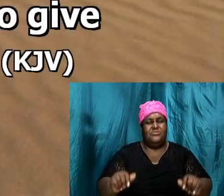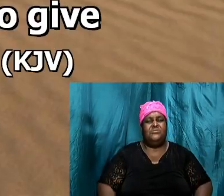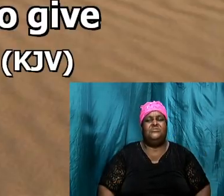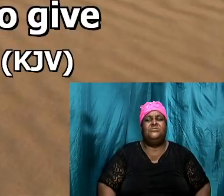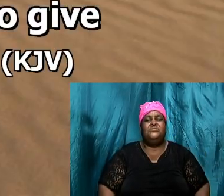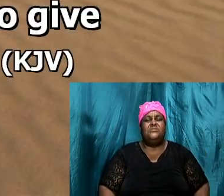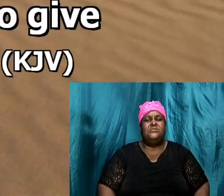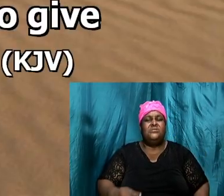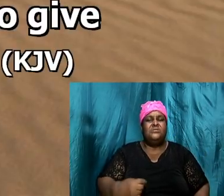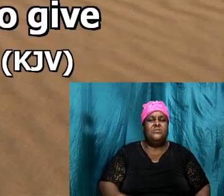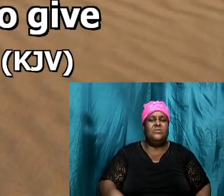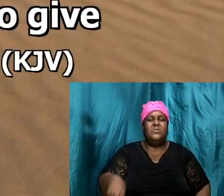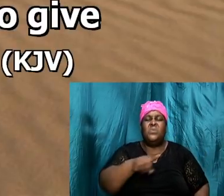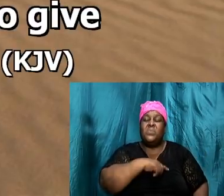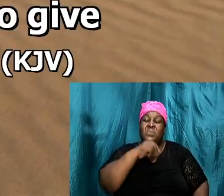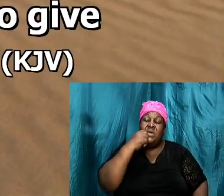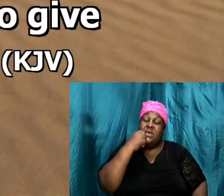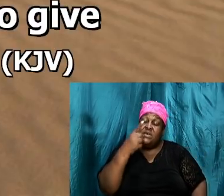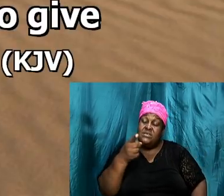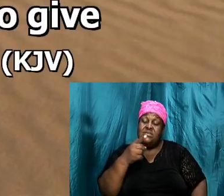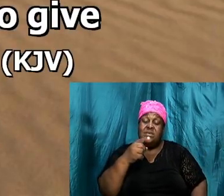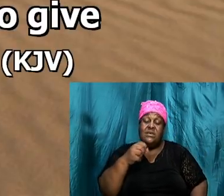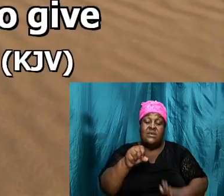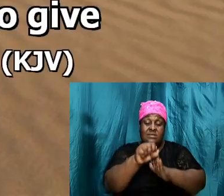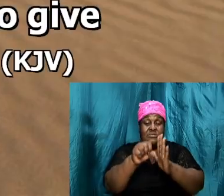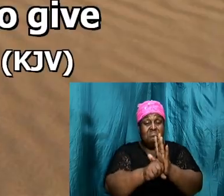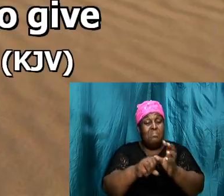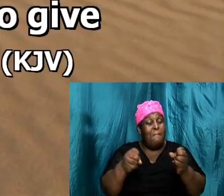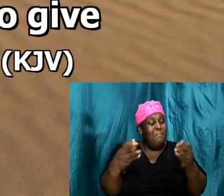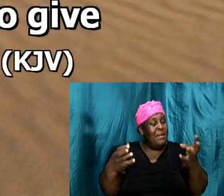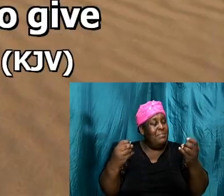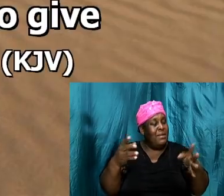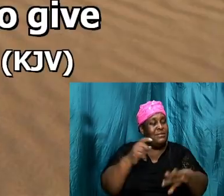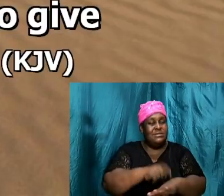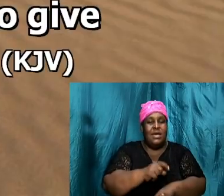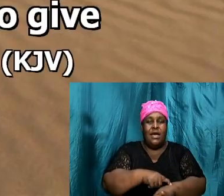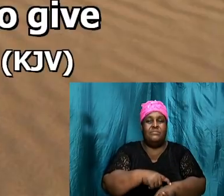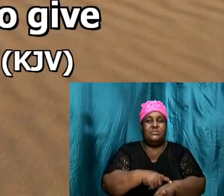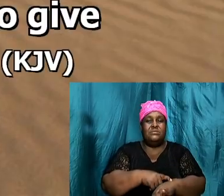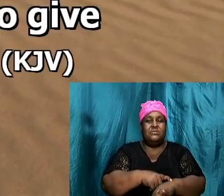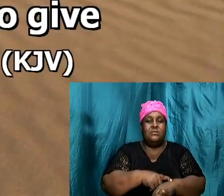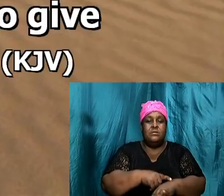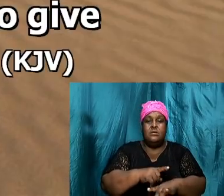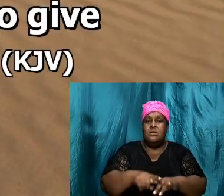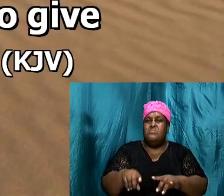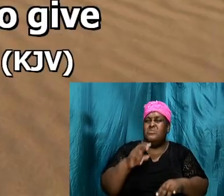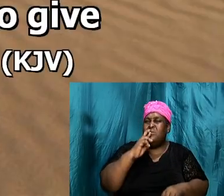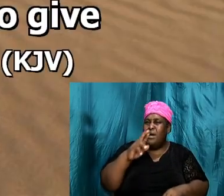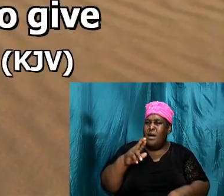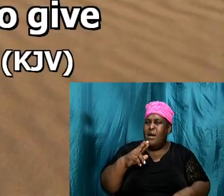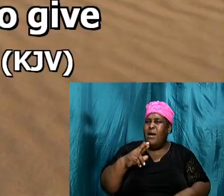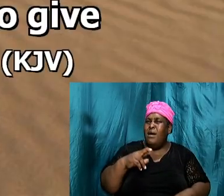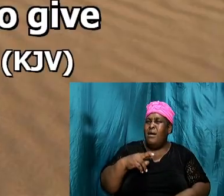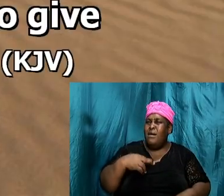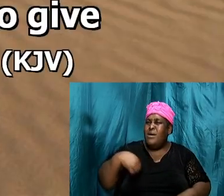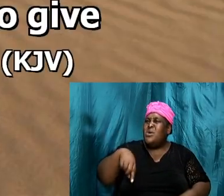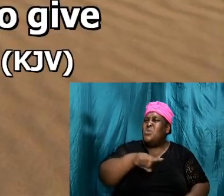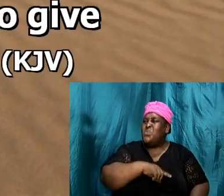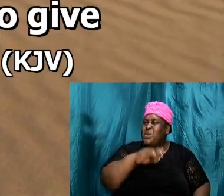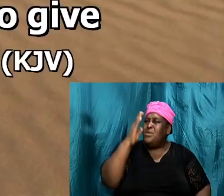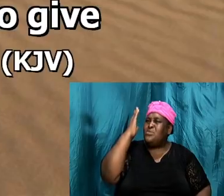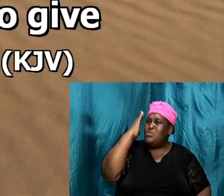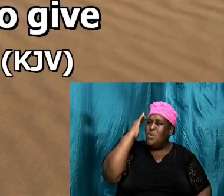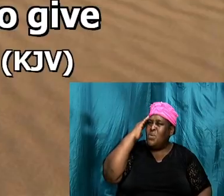we quote the scripture many times but are we aware that the key to knowing